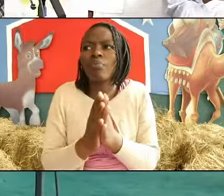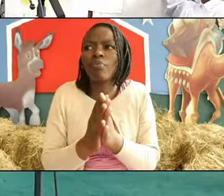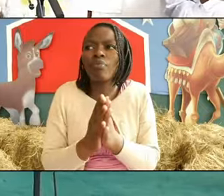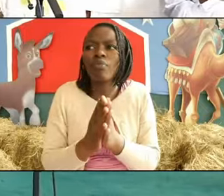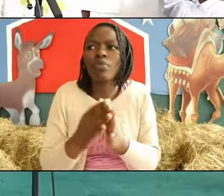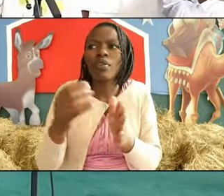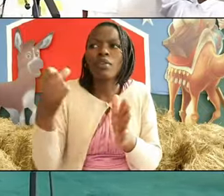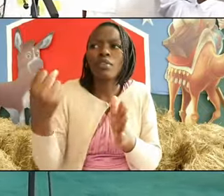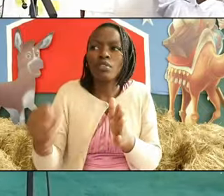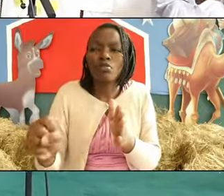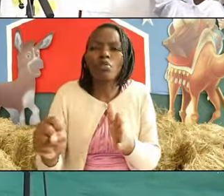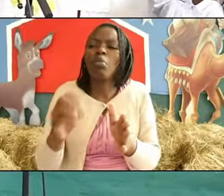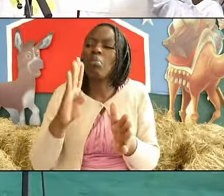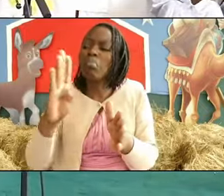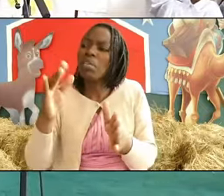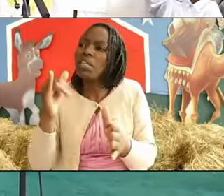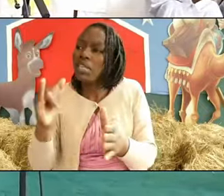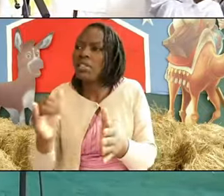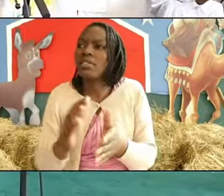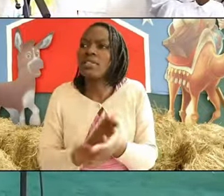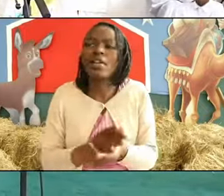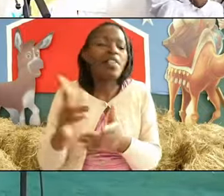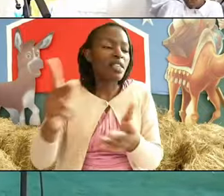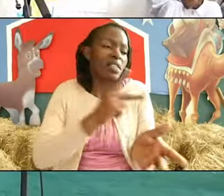So be it.